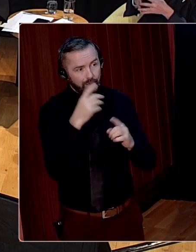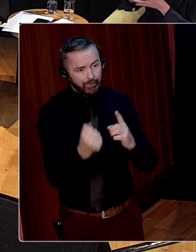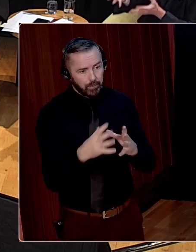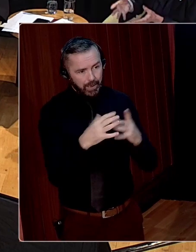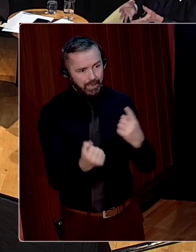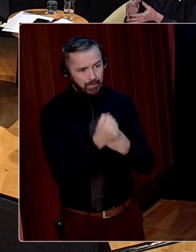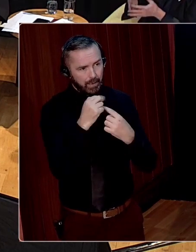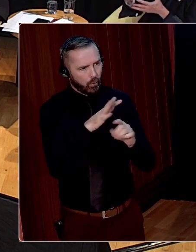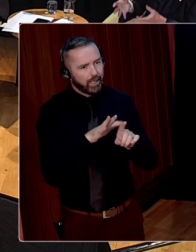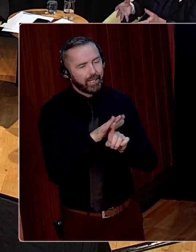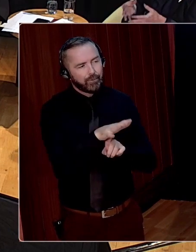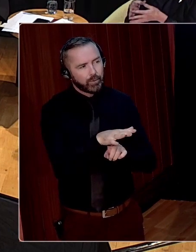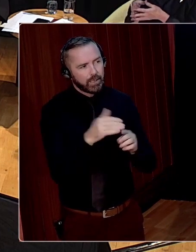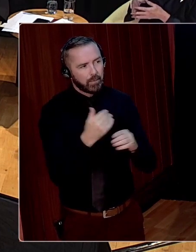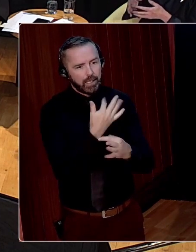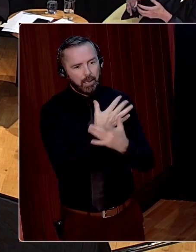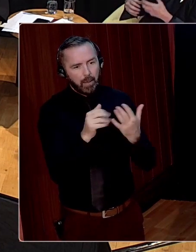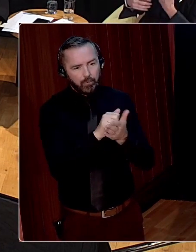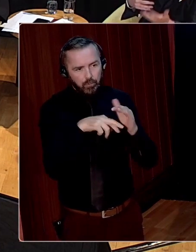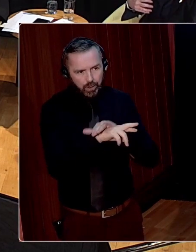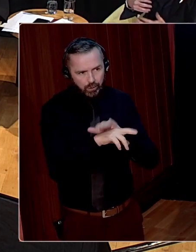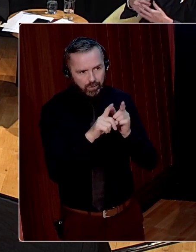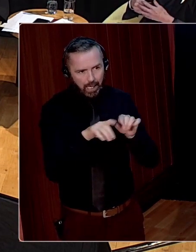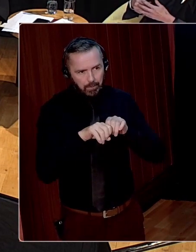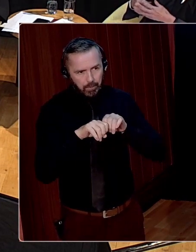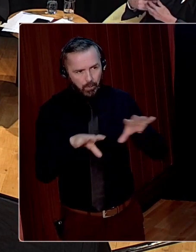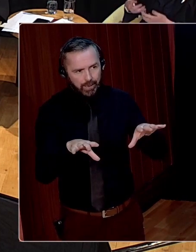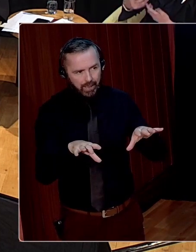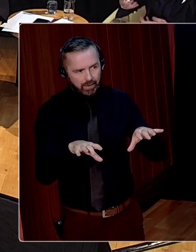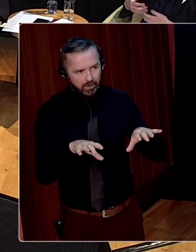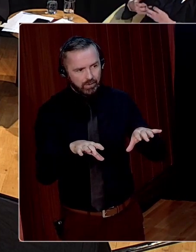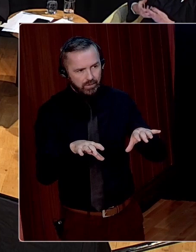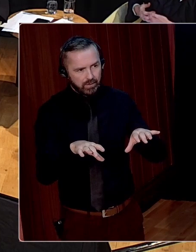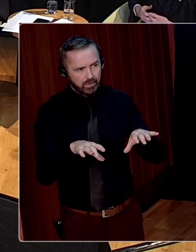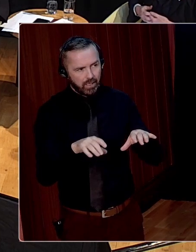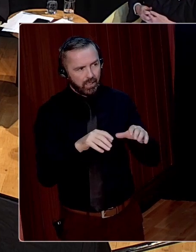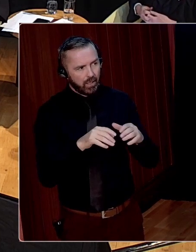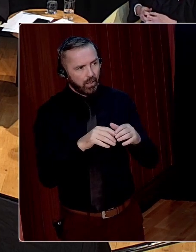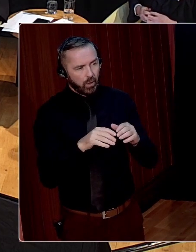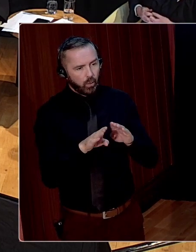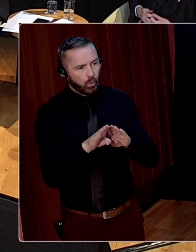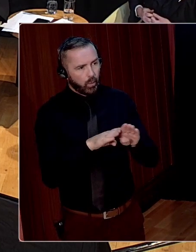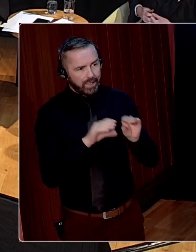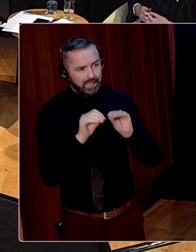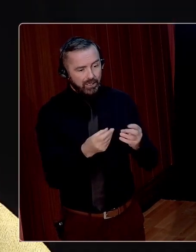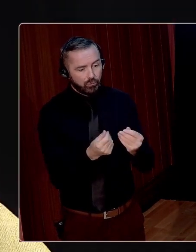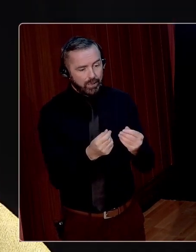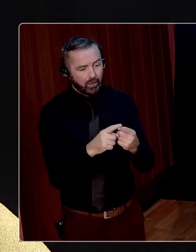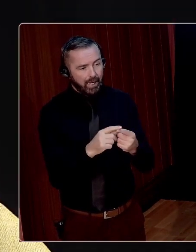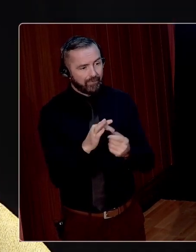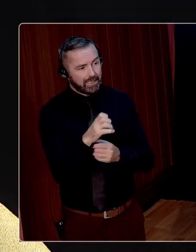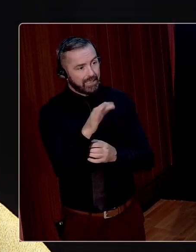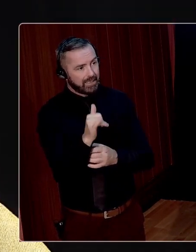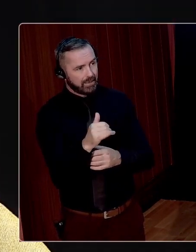impact, an influence by the number of printers and the number of publications on the type of teaching that was going in terms of resources and in terms of facilities?